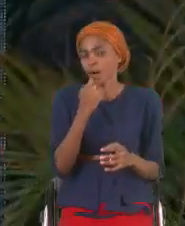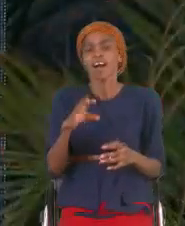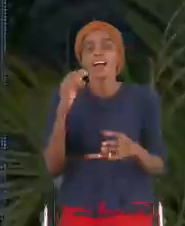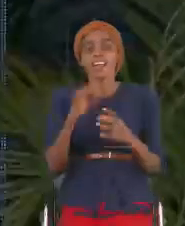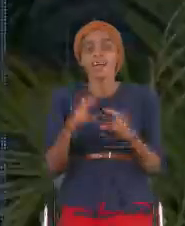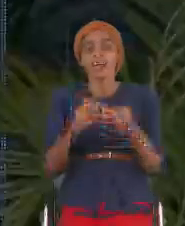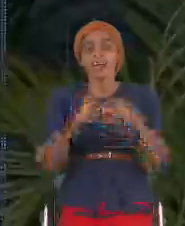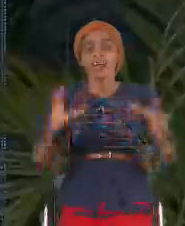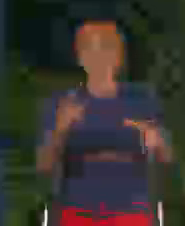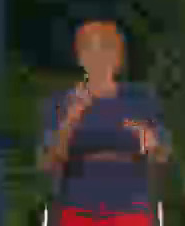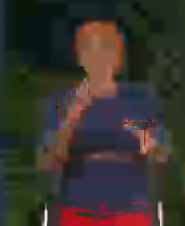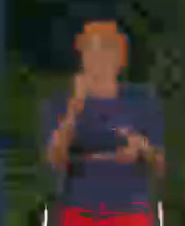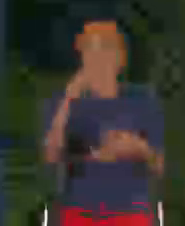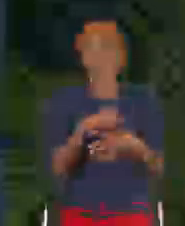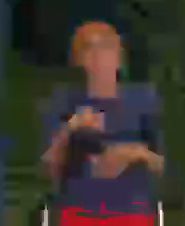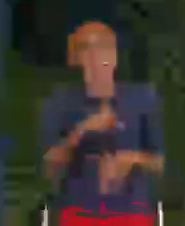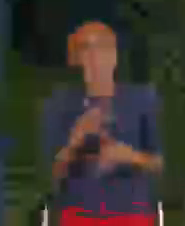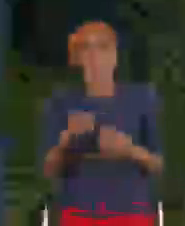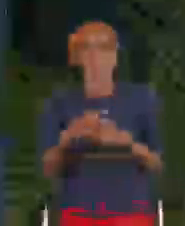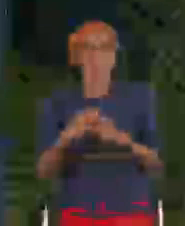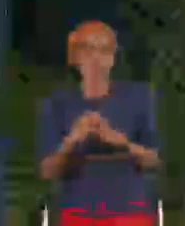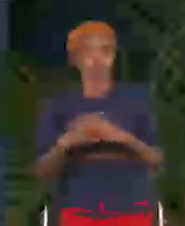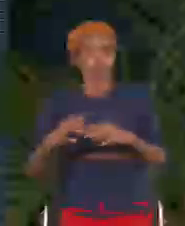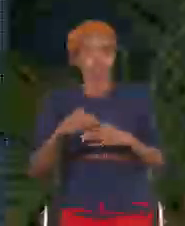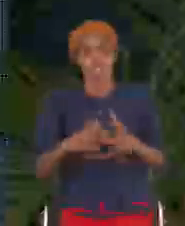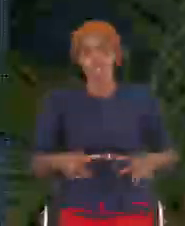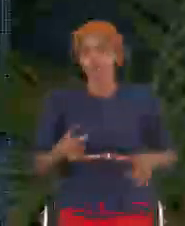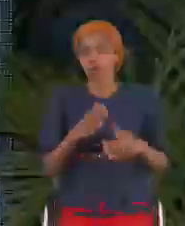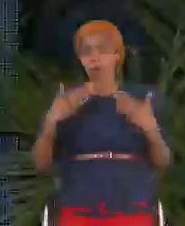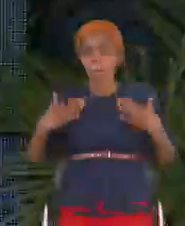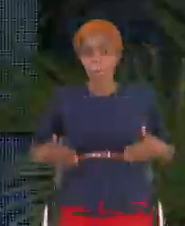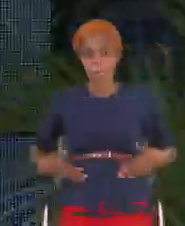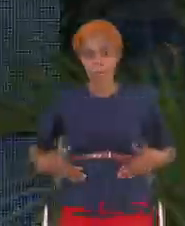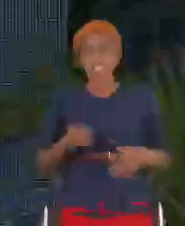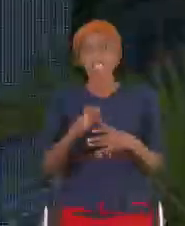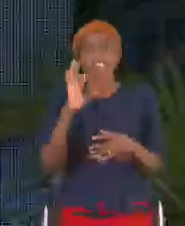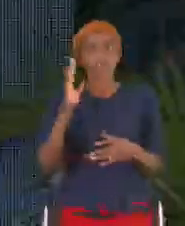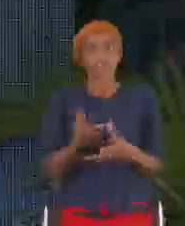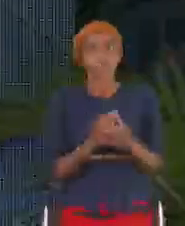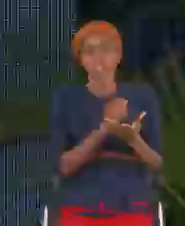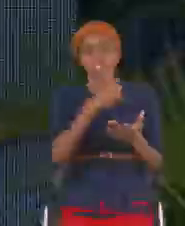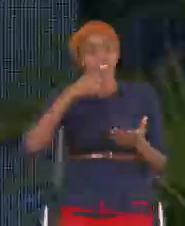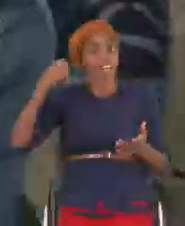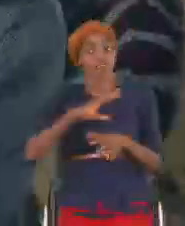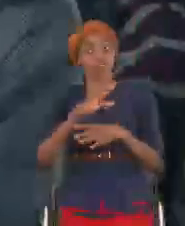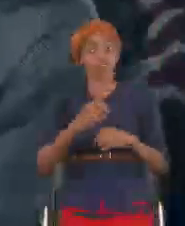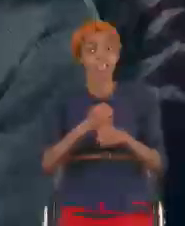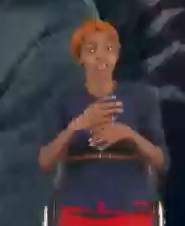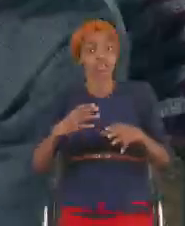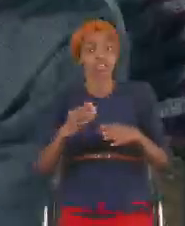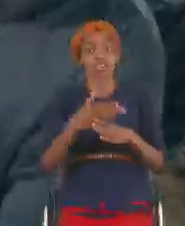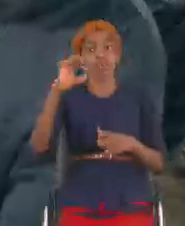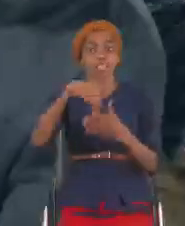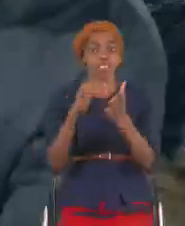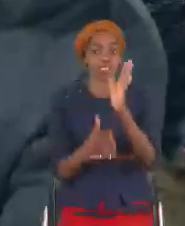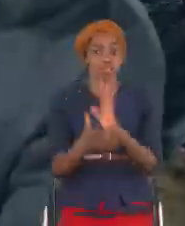is swollen your body, any part of your body, he'll drive that swelling away in Jesus' name. You